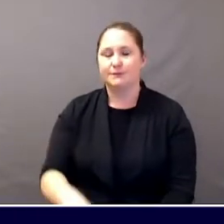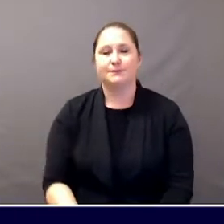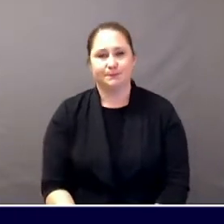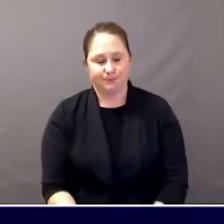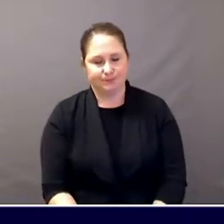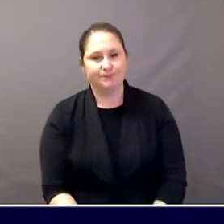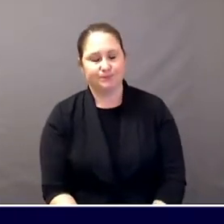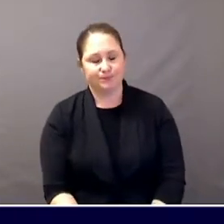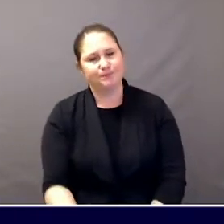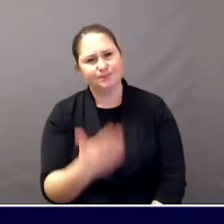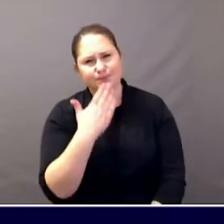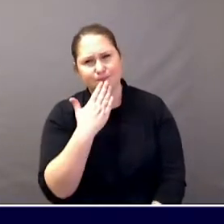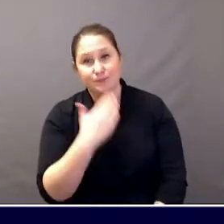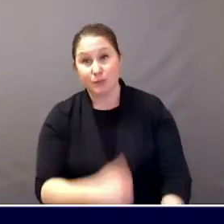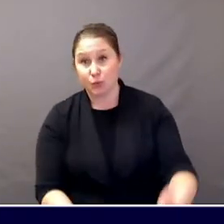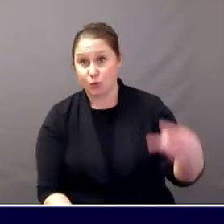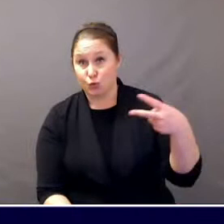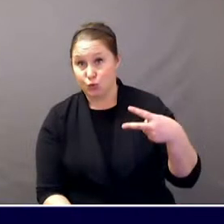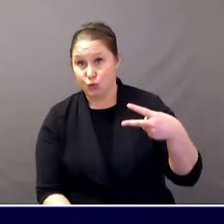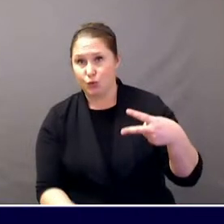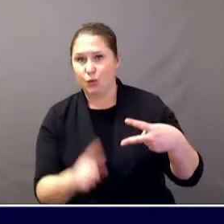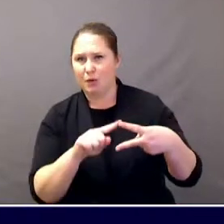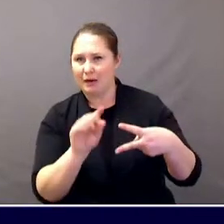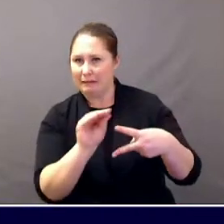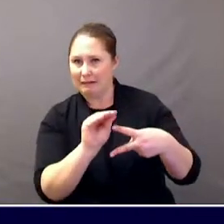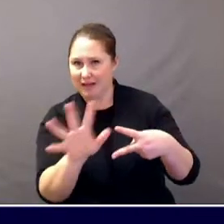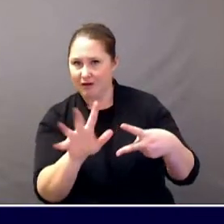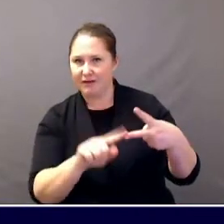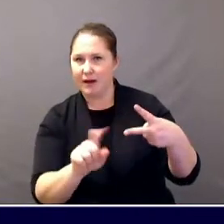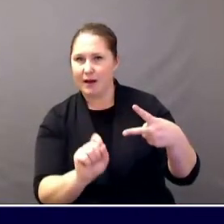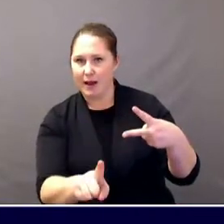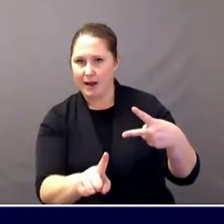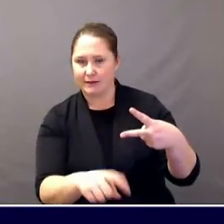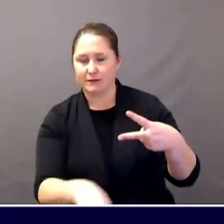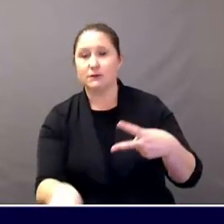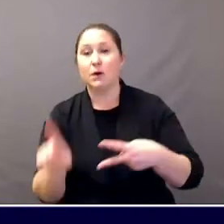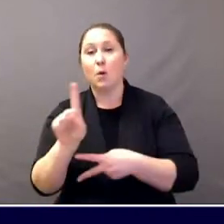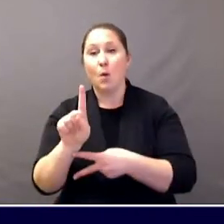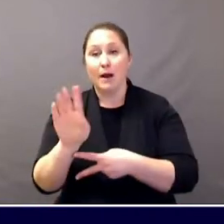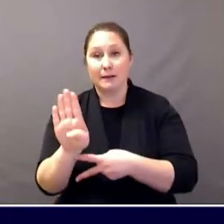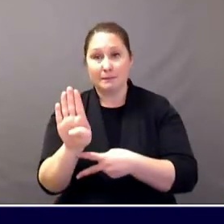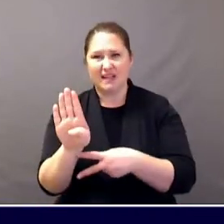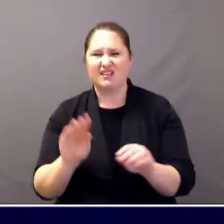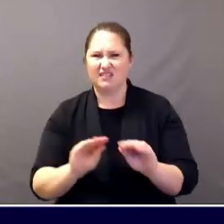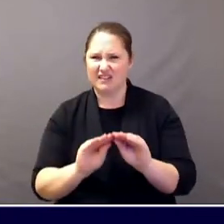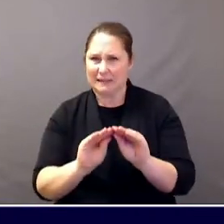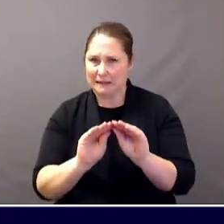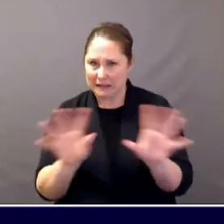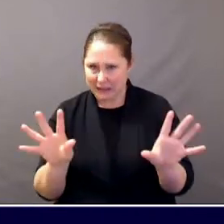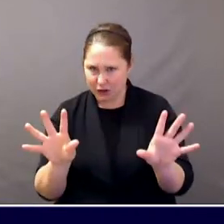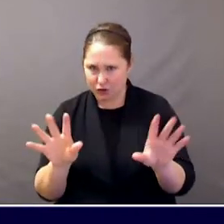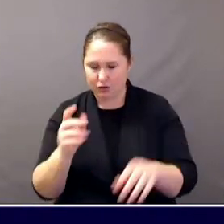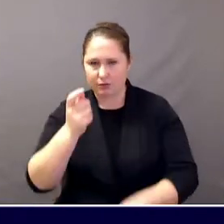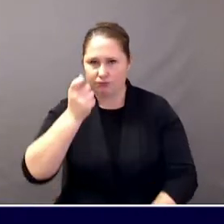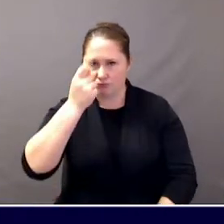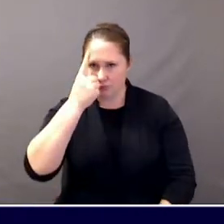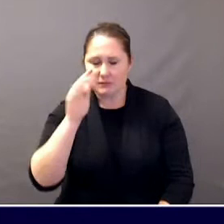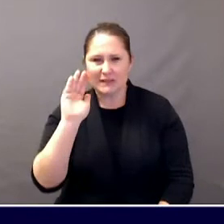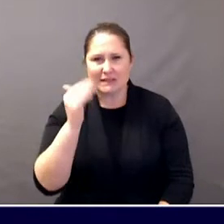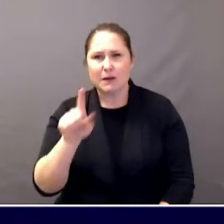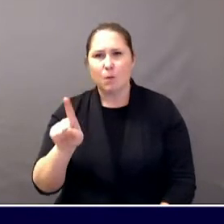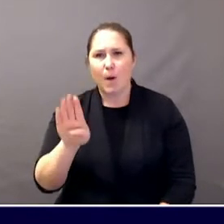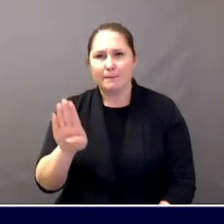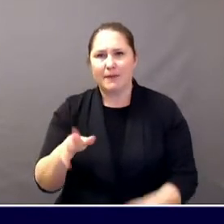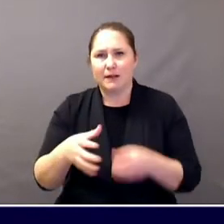clarifying question. So now that we've better identified Group 1B, there are clearly some tiers within Group 1B. Now we've got 70